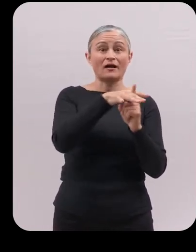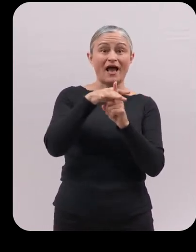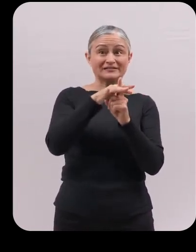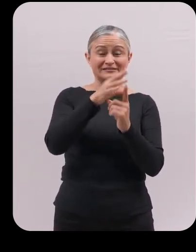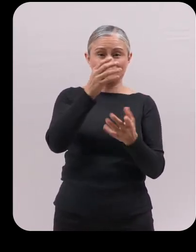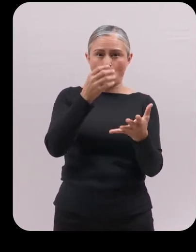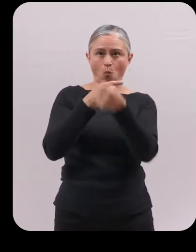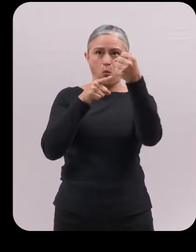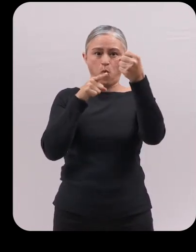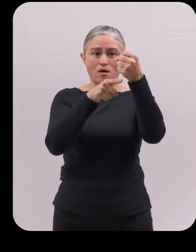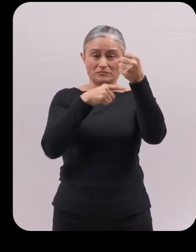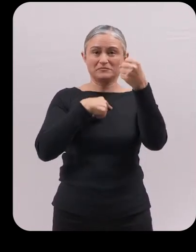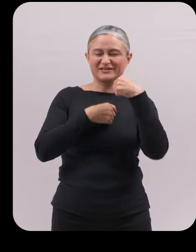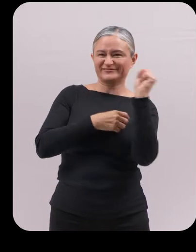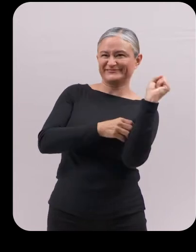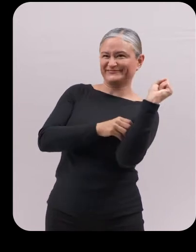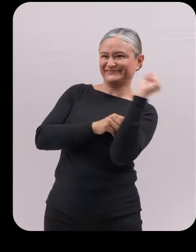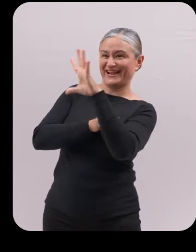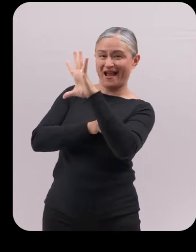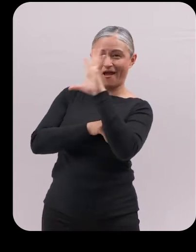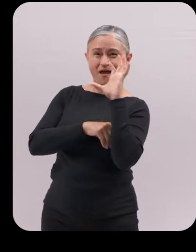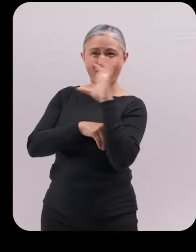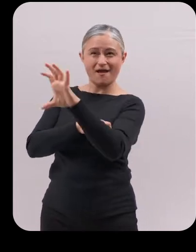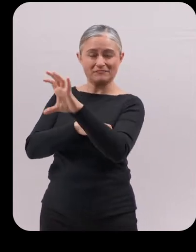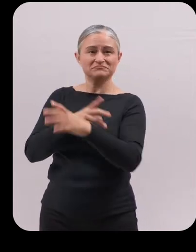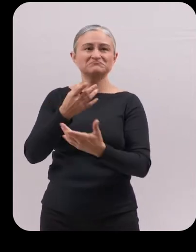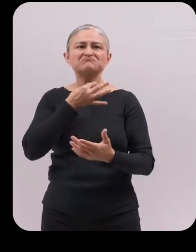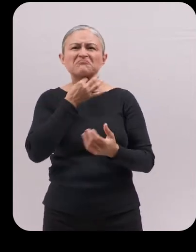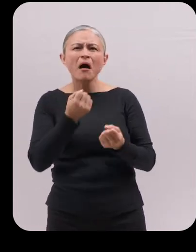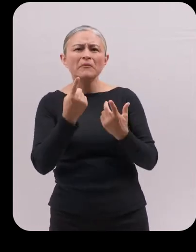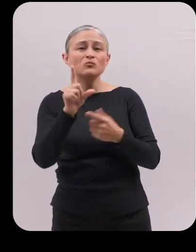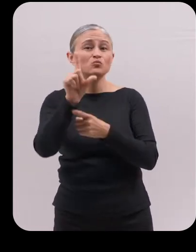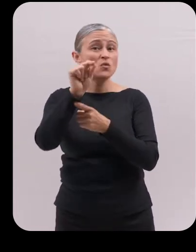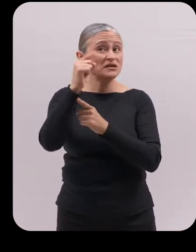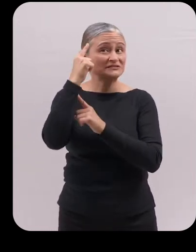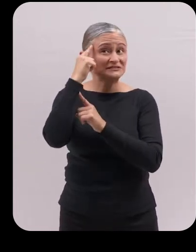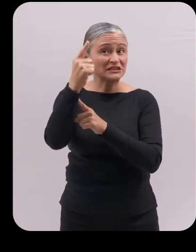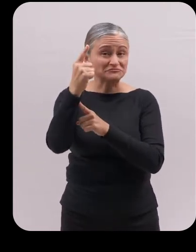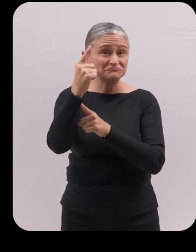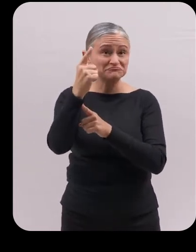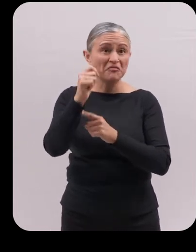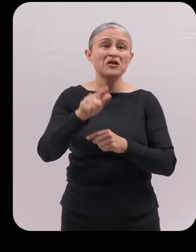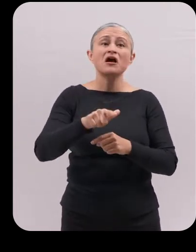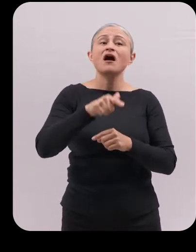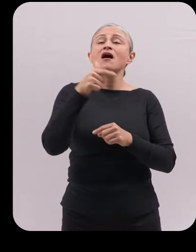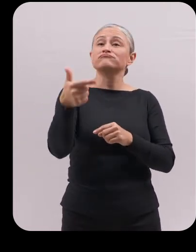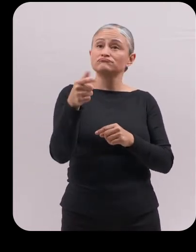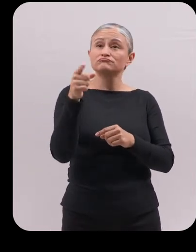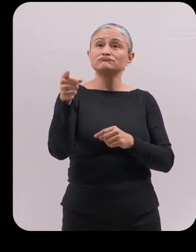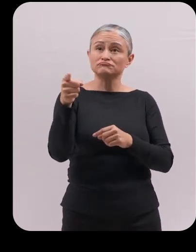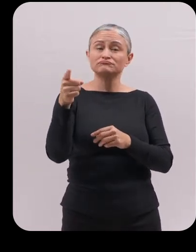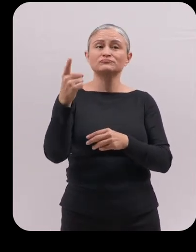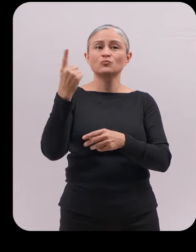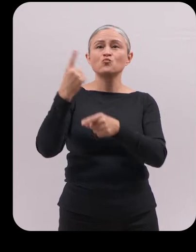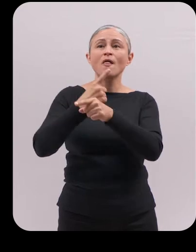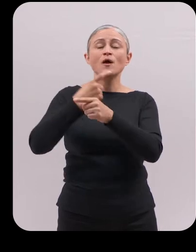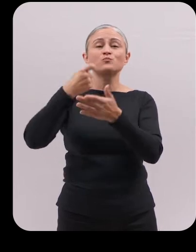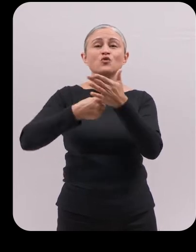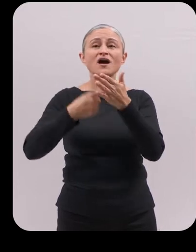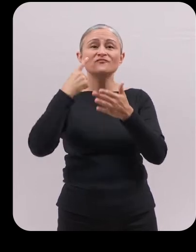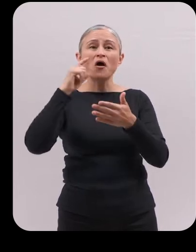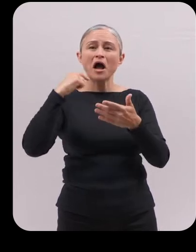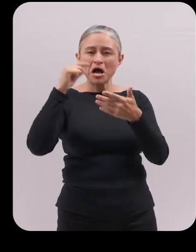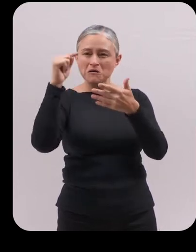once, which let's say will cost me about 20 cents for that first turn, along with the regular input price for the rest of my prompt. Since